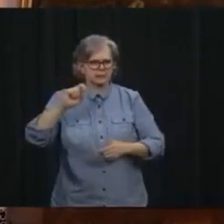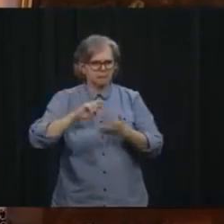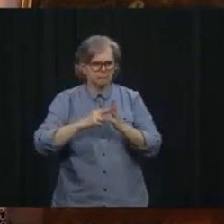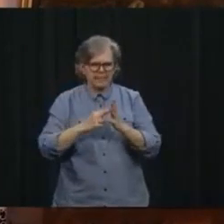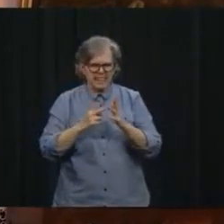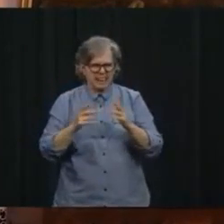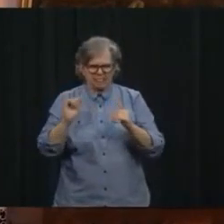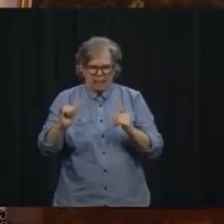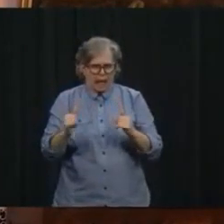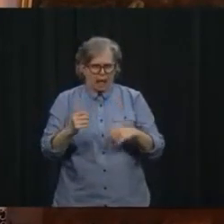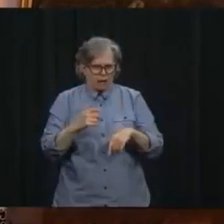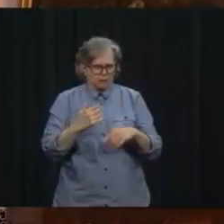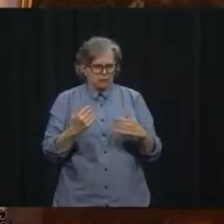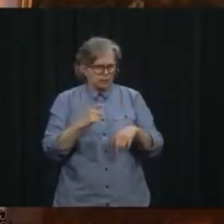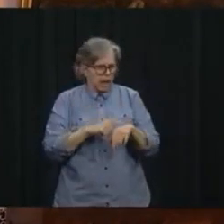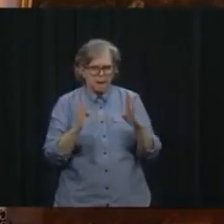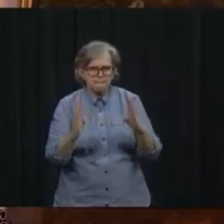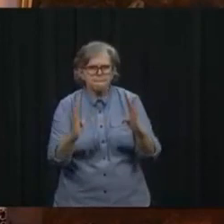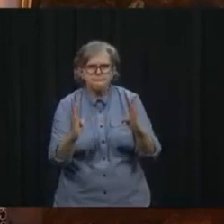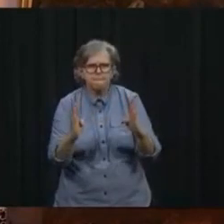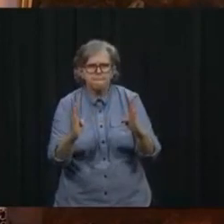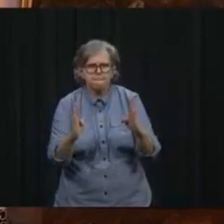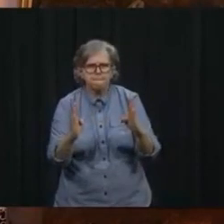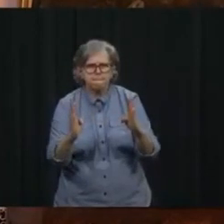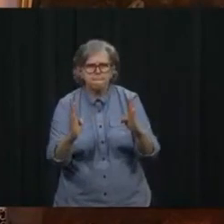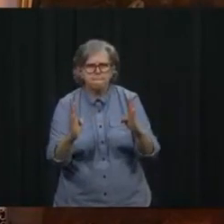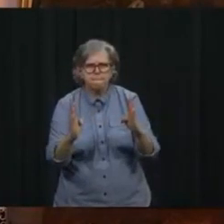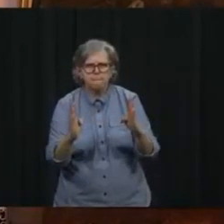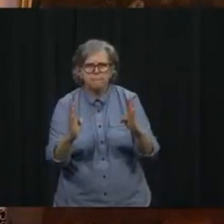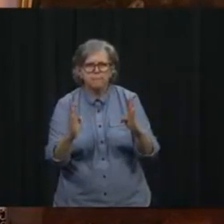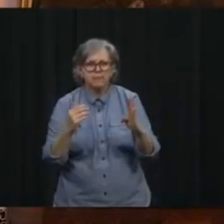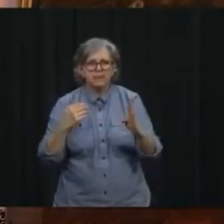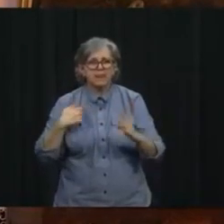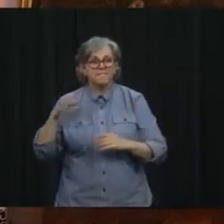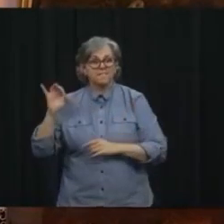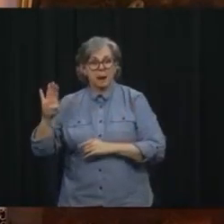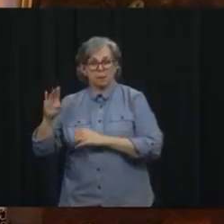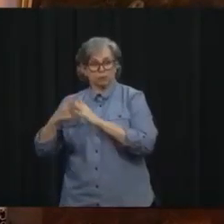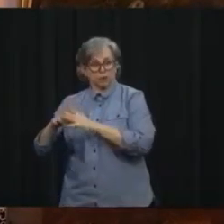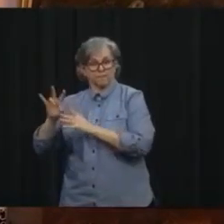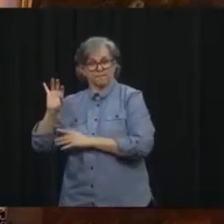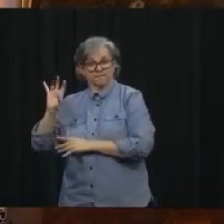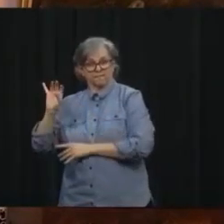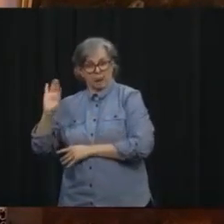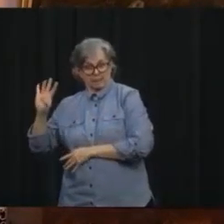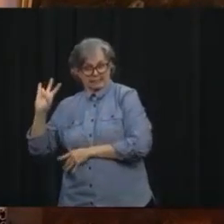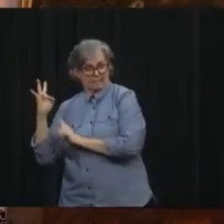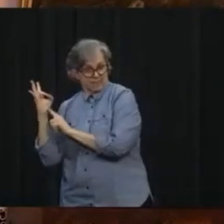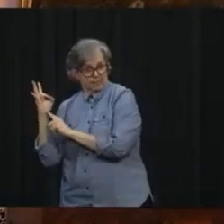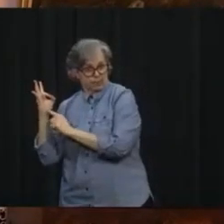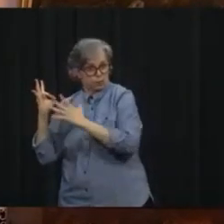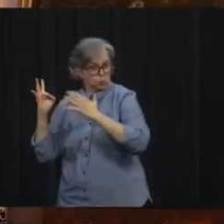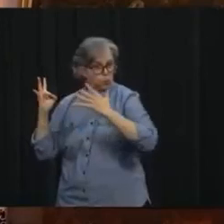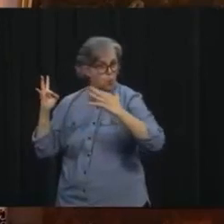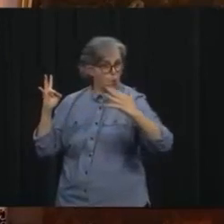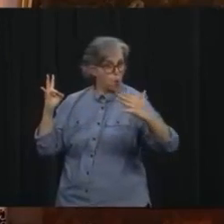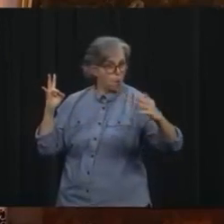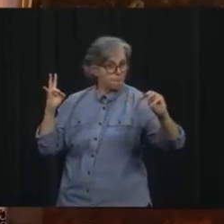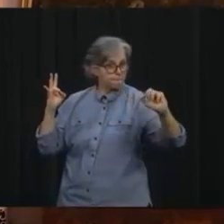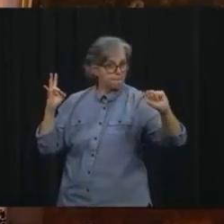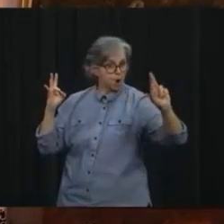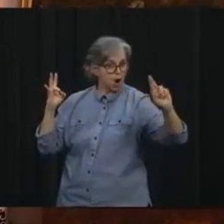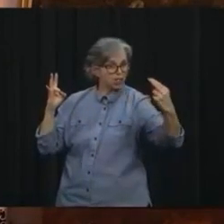others are inventing every component of the testing kit. But you are looking at a snapshot of history. The work by the